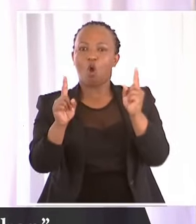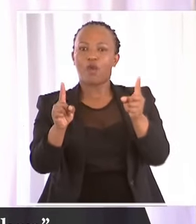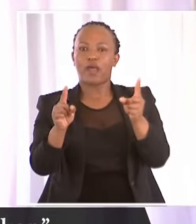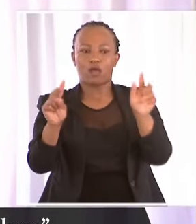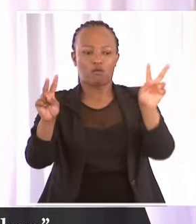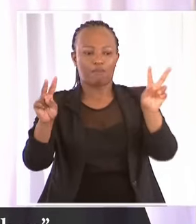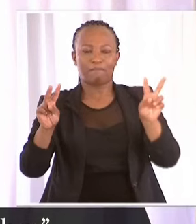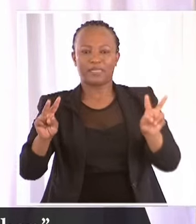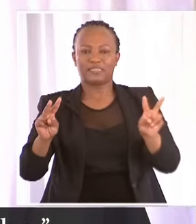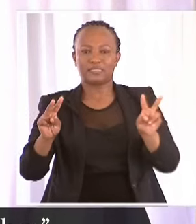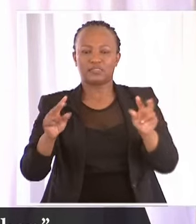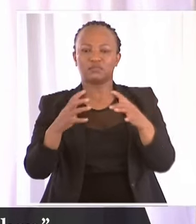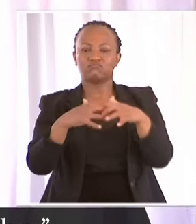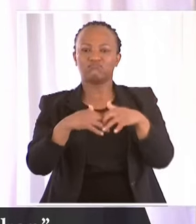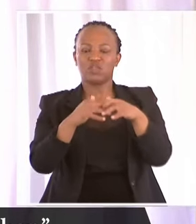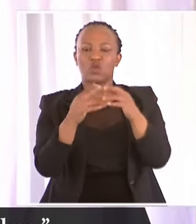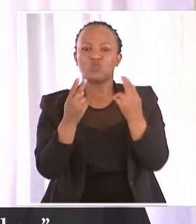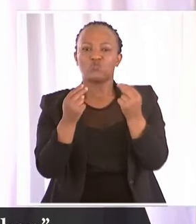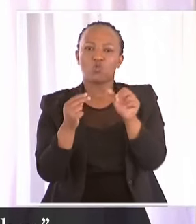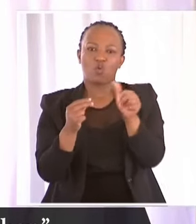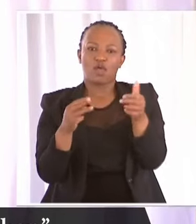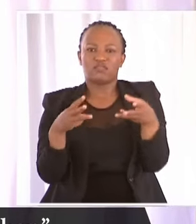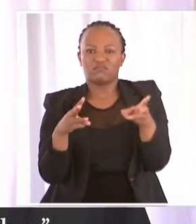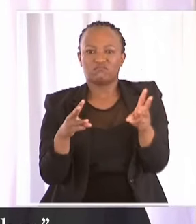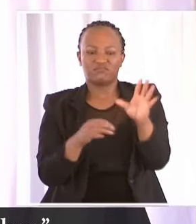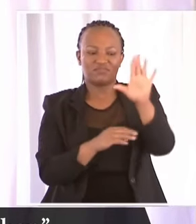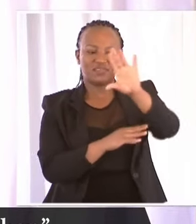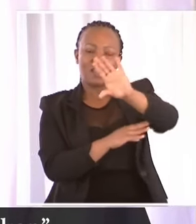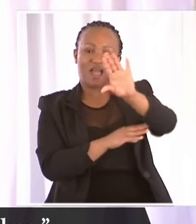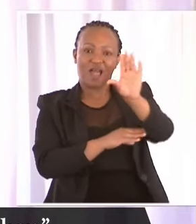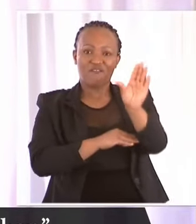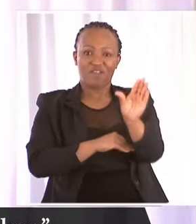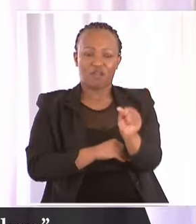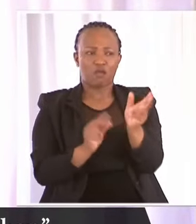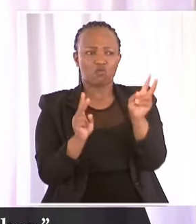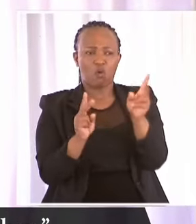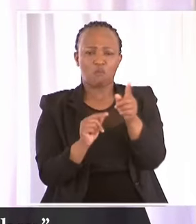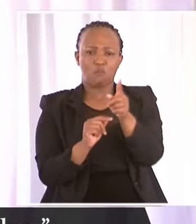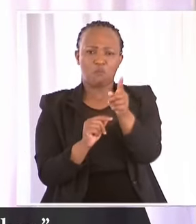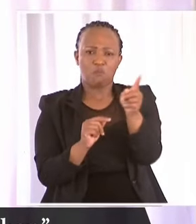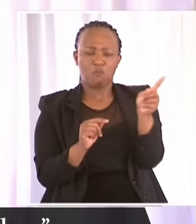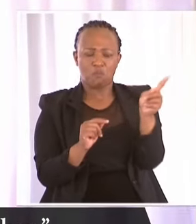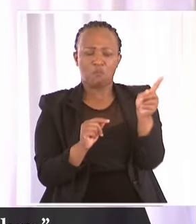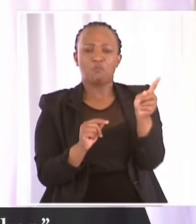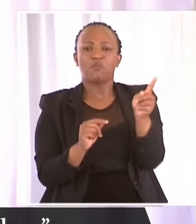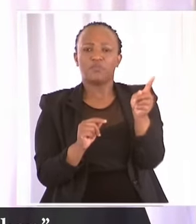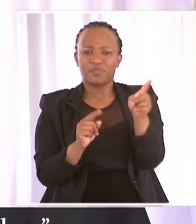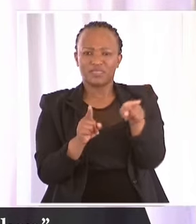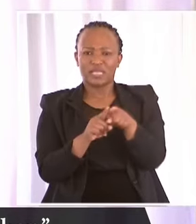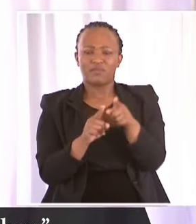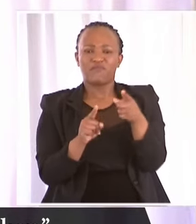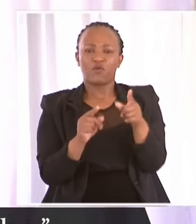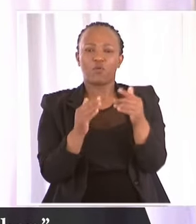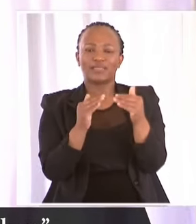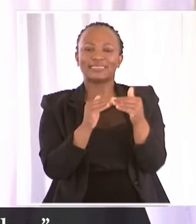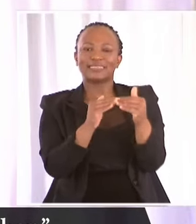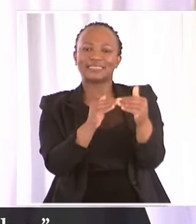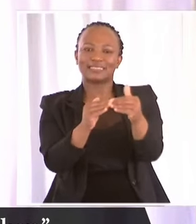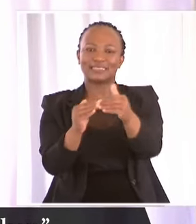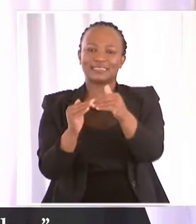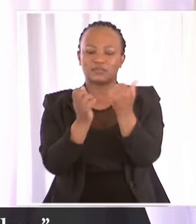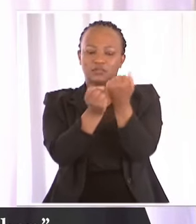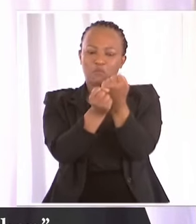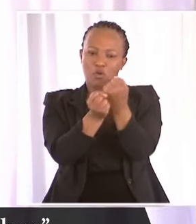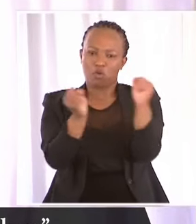forms on the continent and norms on the continent with reference to democratization, the